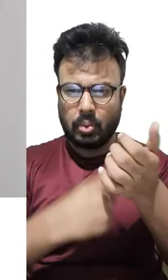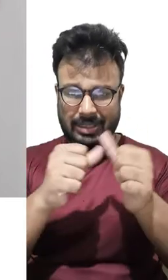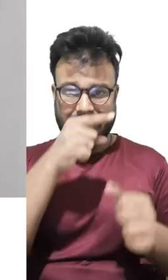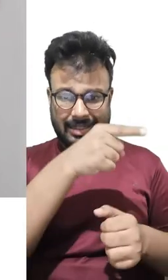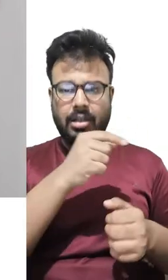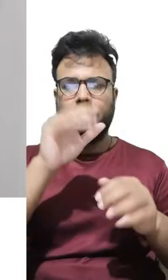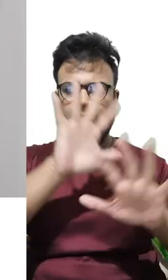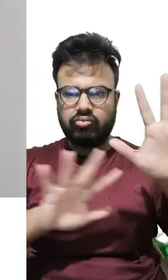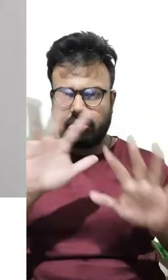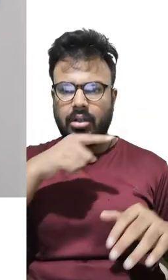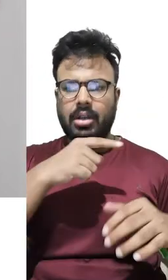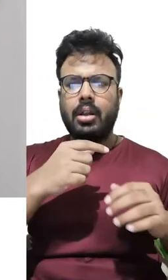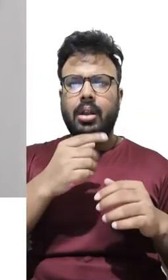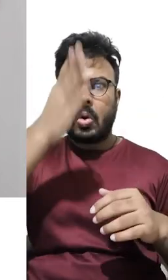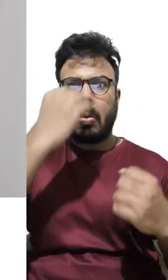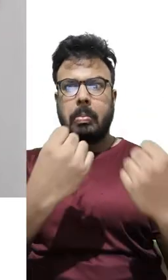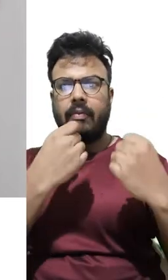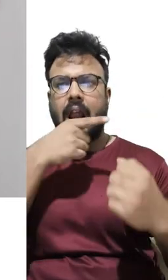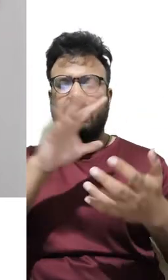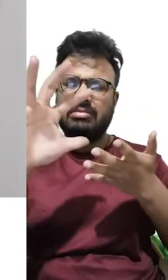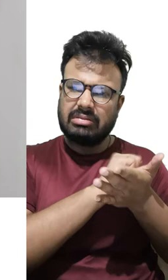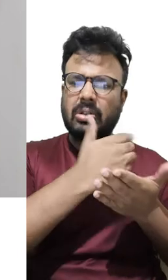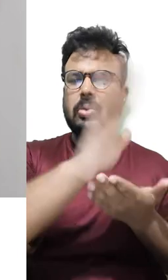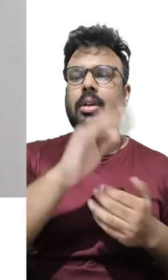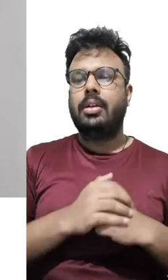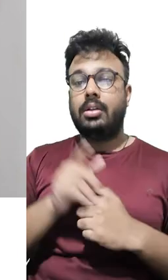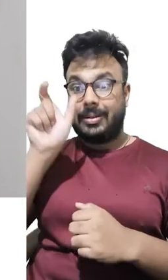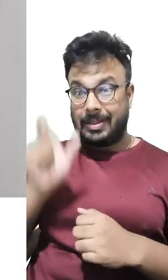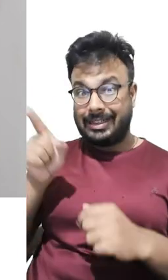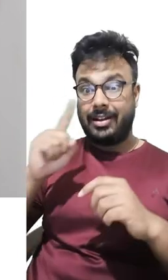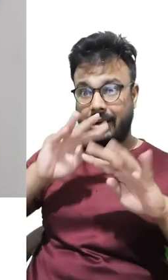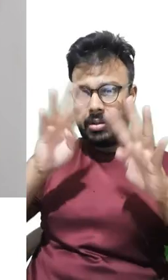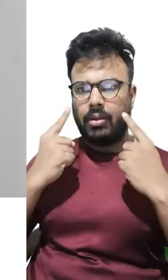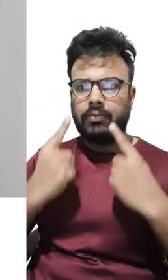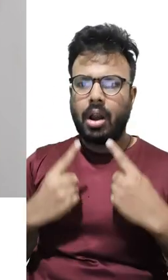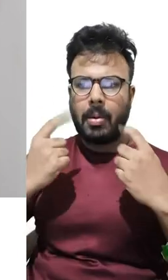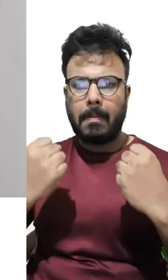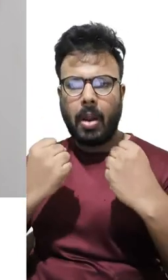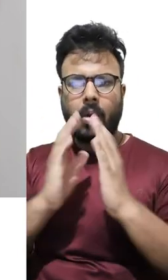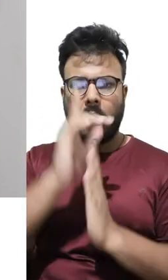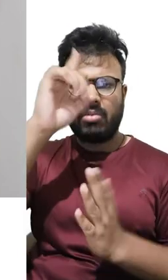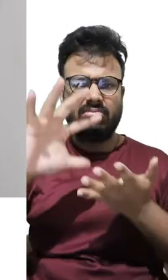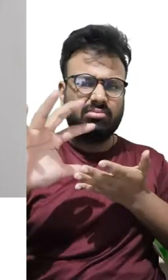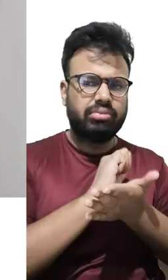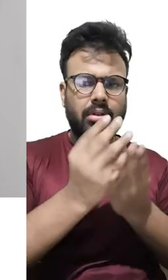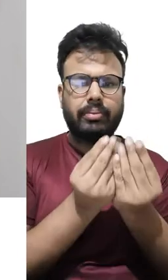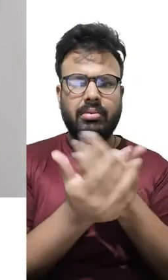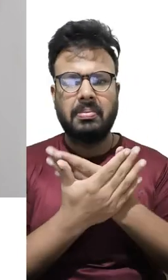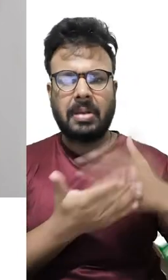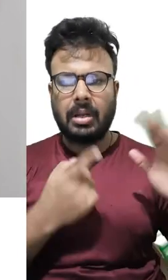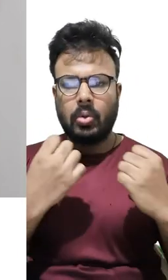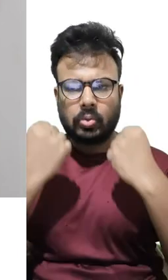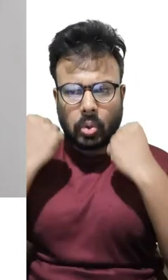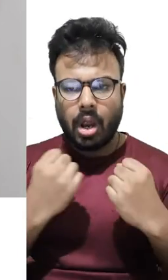Devi, the great primeval goddess, destroys Mahishasuf. It is in the supplication of the gods